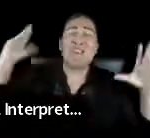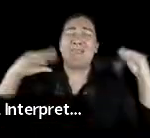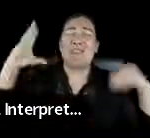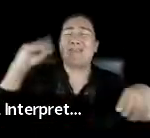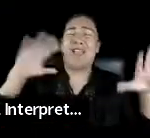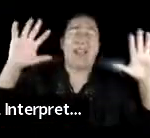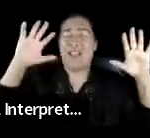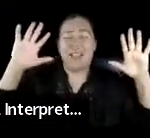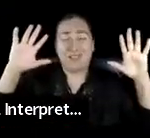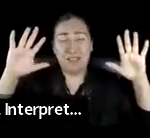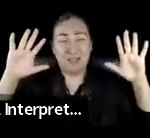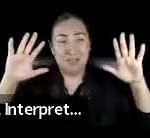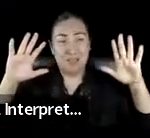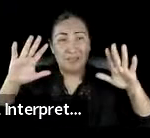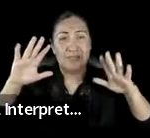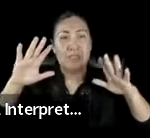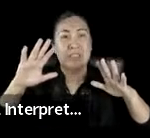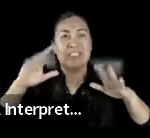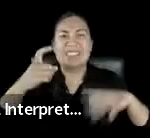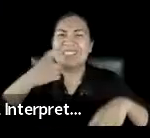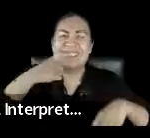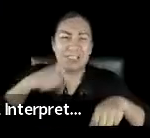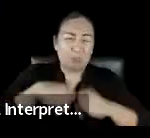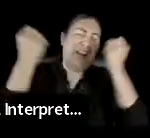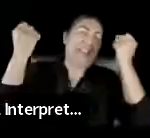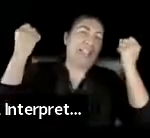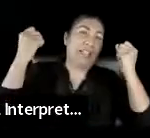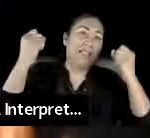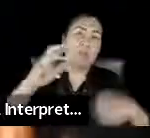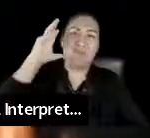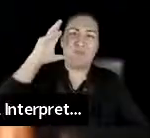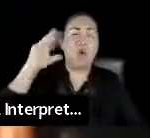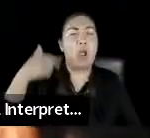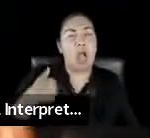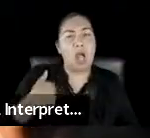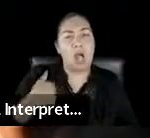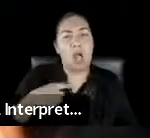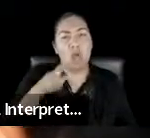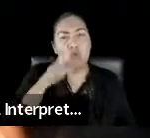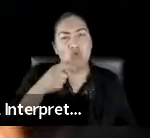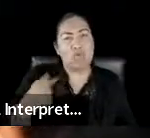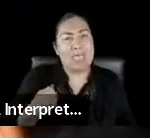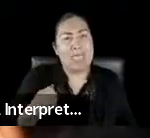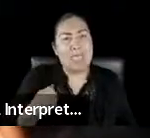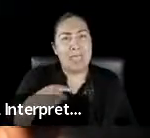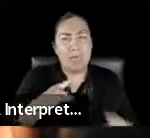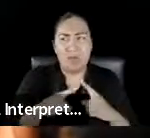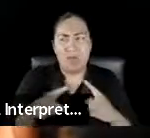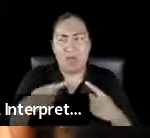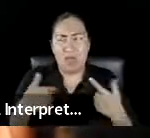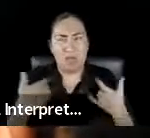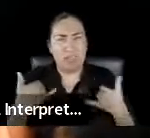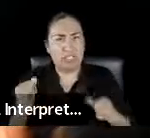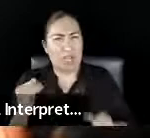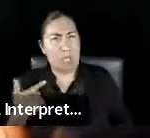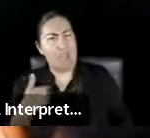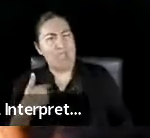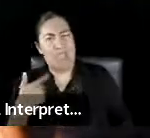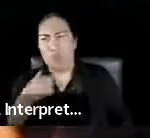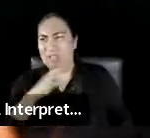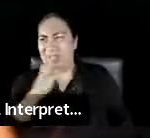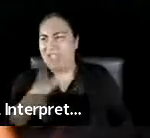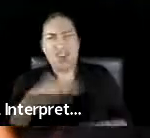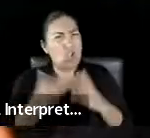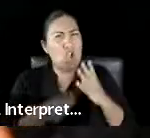energetic. I used to be me, but I was still me. I was never gone. I just